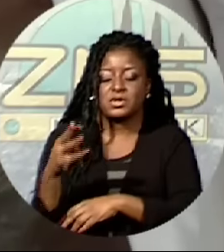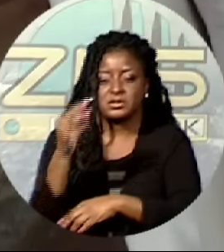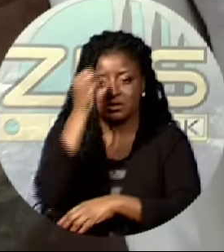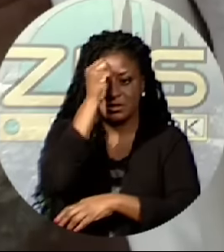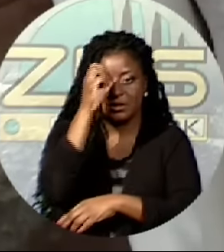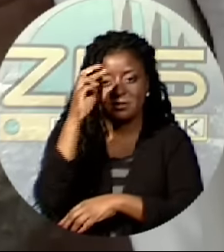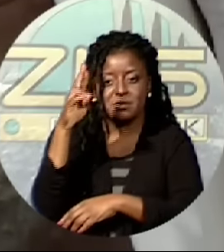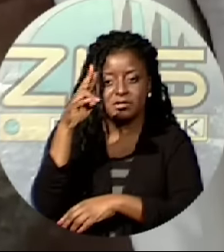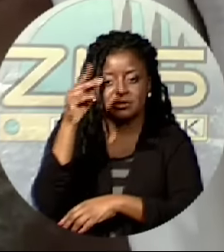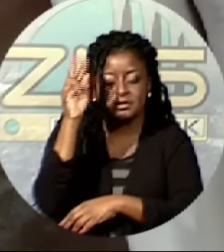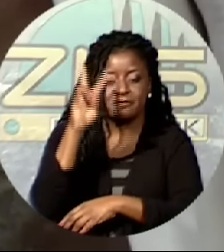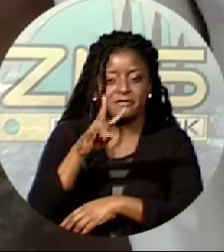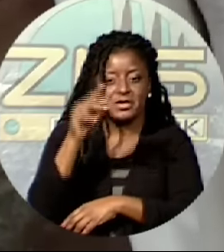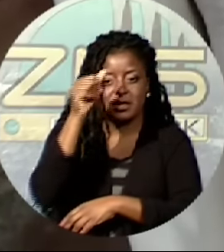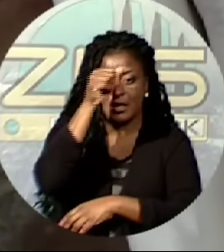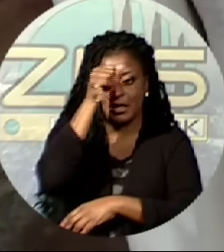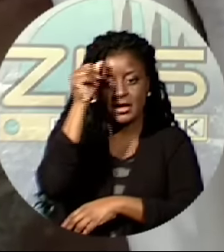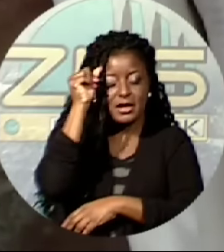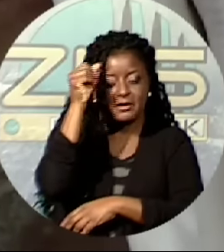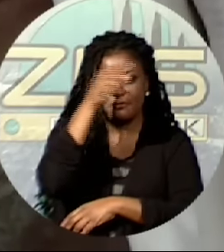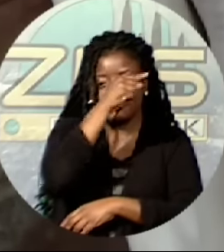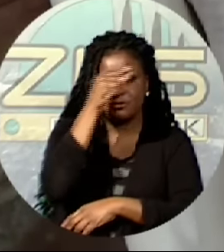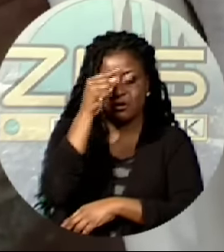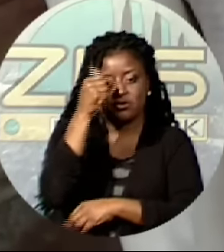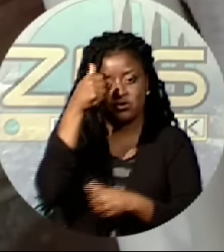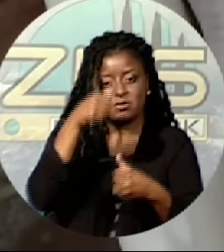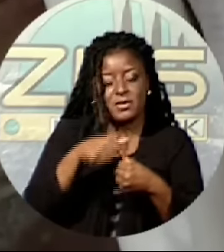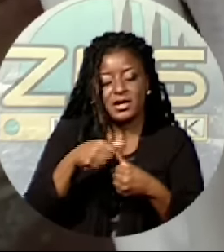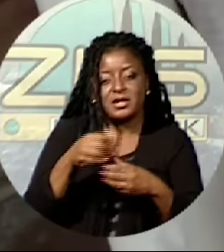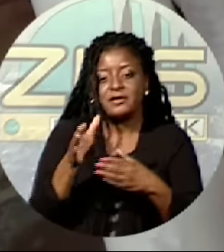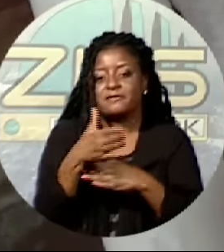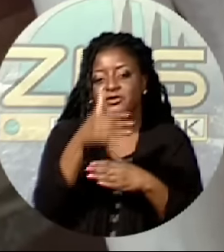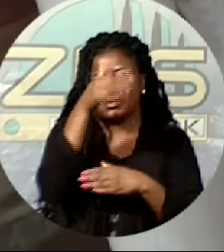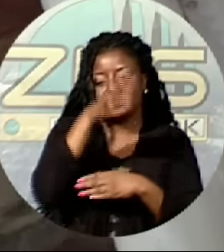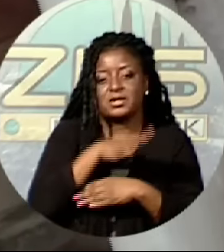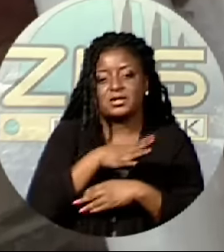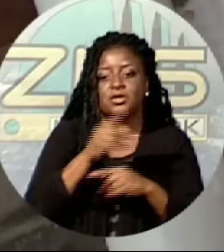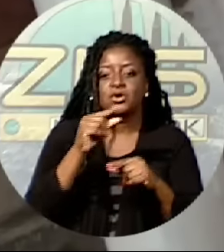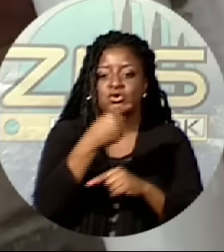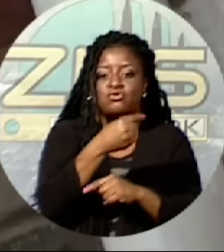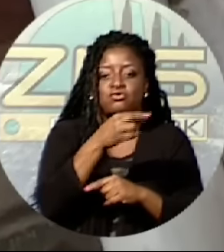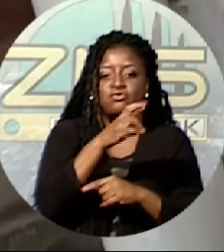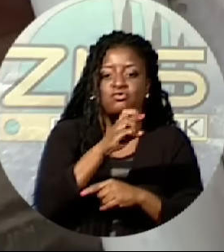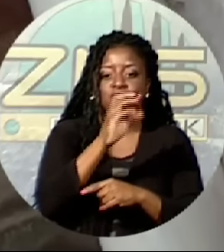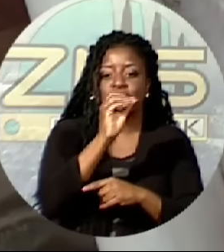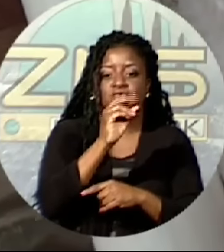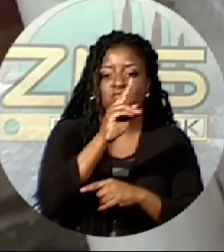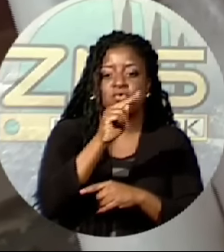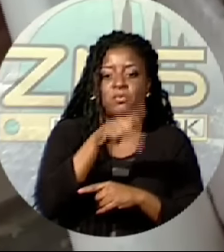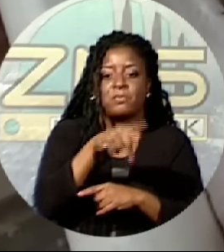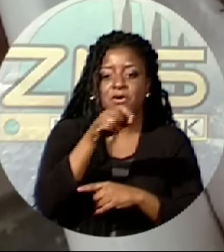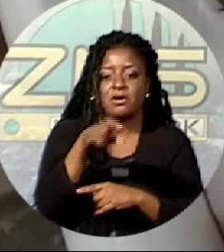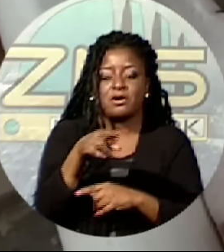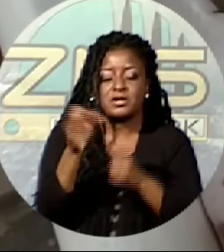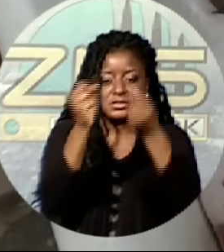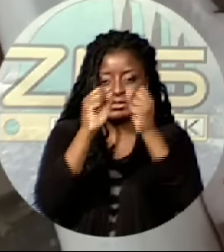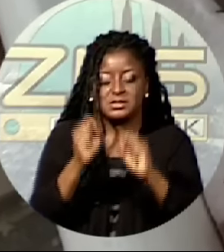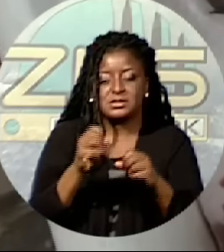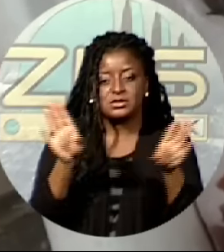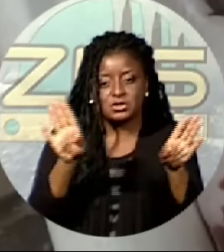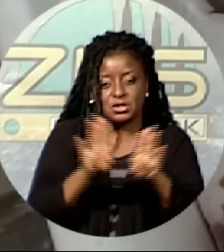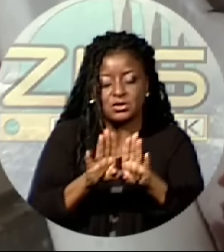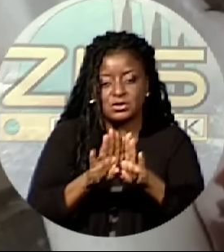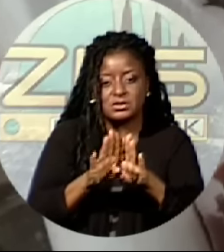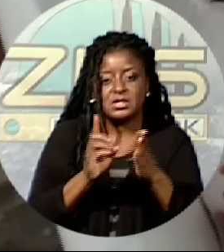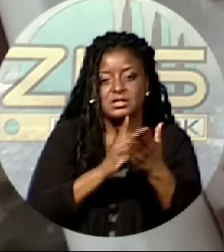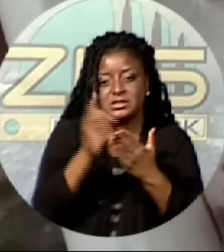V. Alfred Gray is reminding fishermen that the grouper season is closed between December 1st and 28th. He says he's